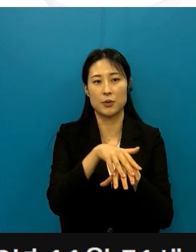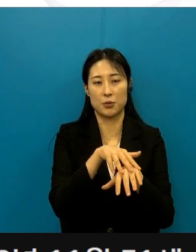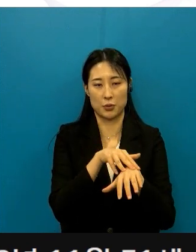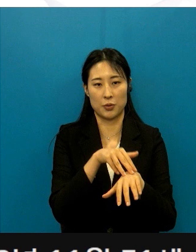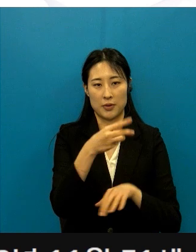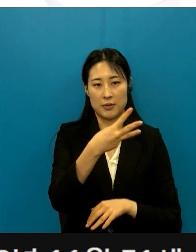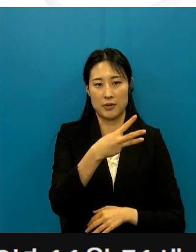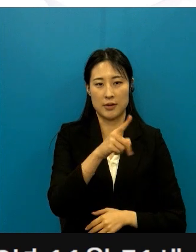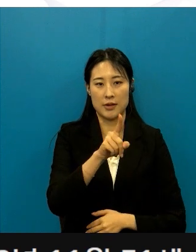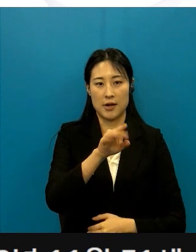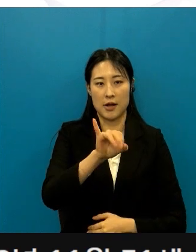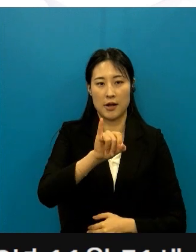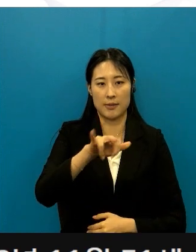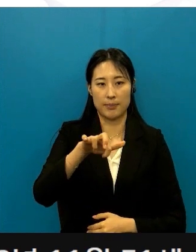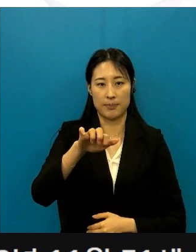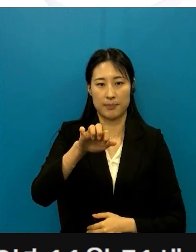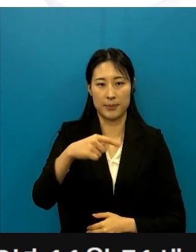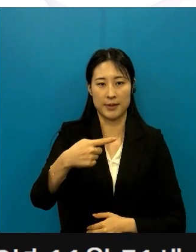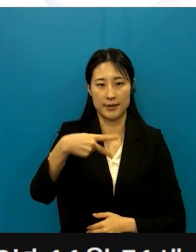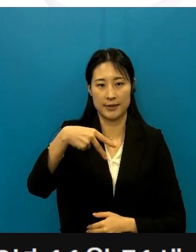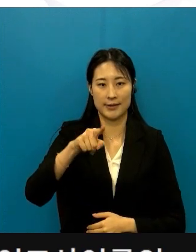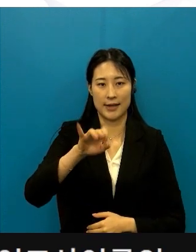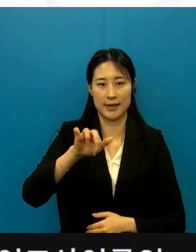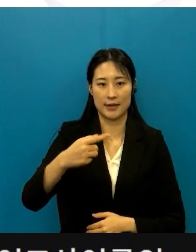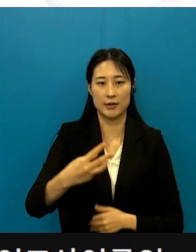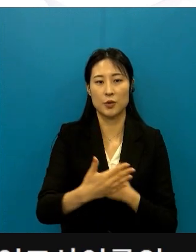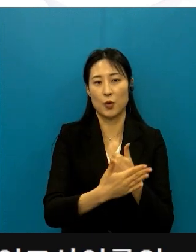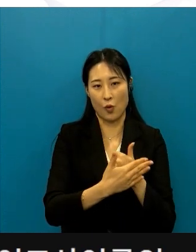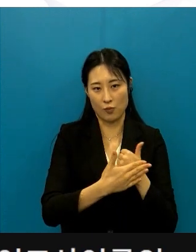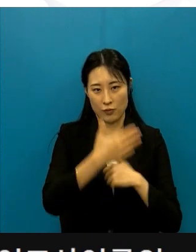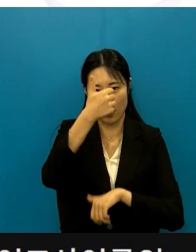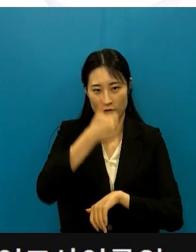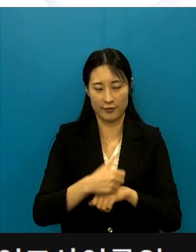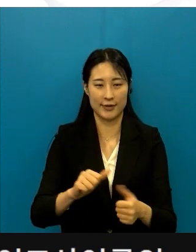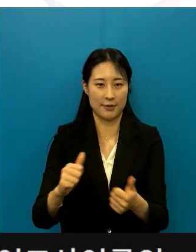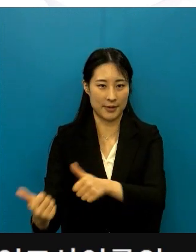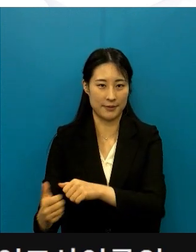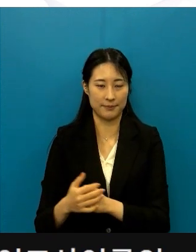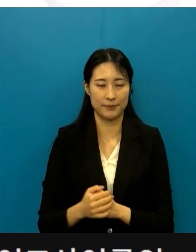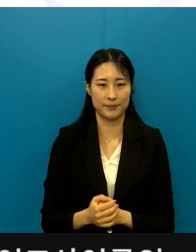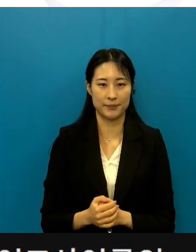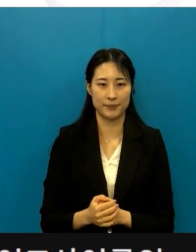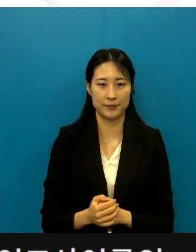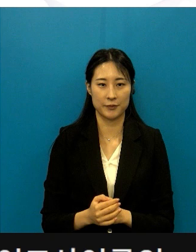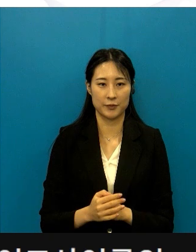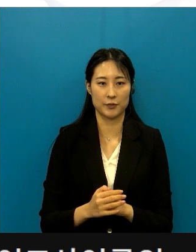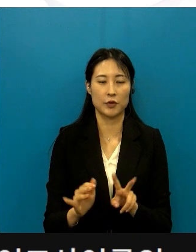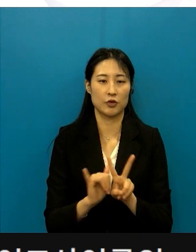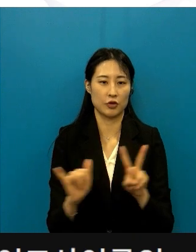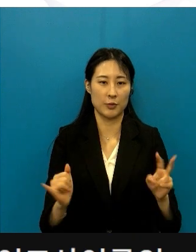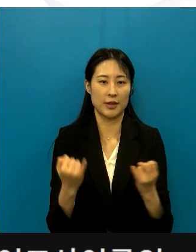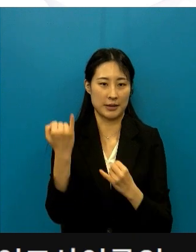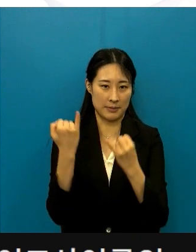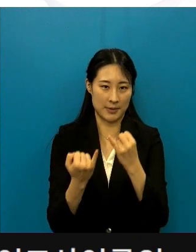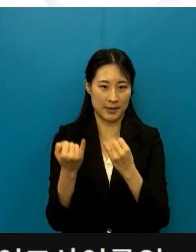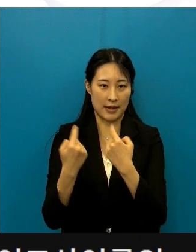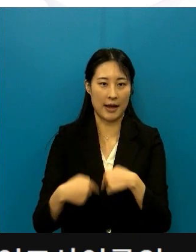Her 2 sisters accompanied her and were presented by her side. When she was in her